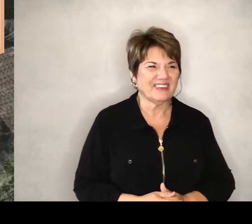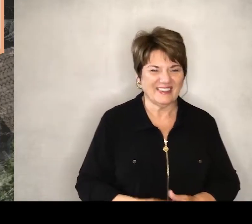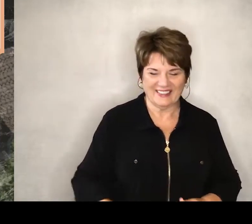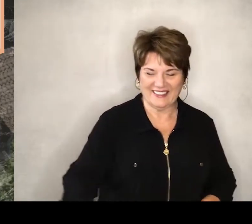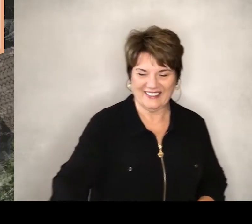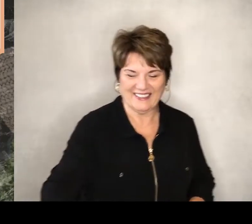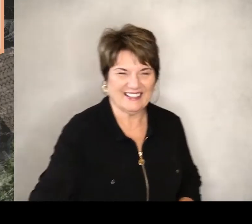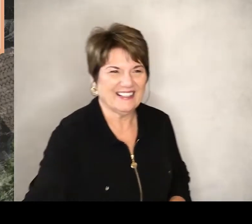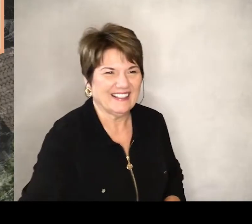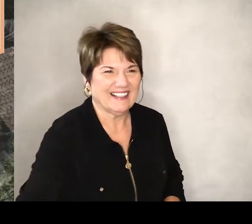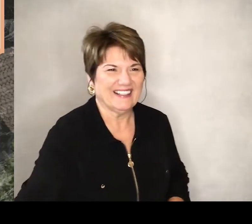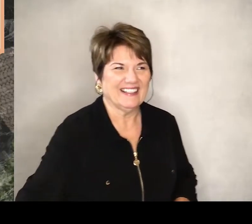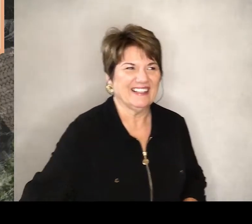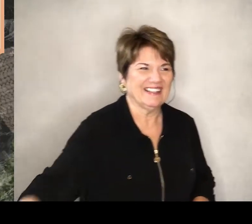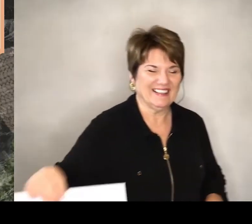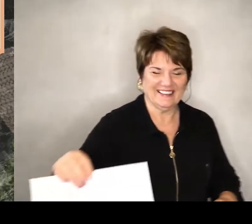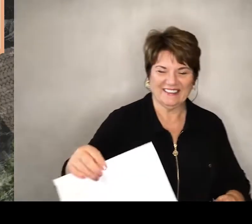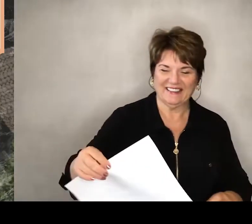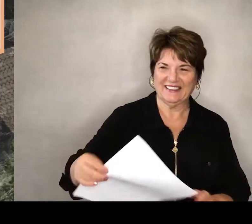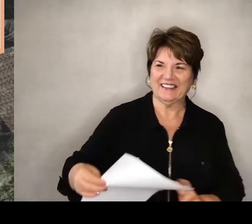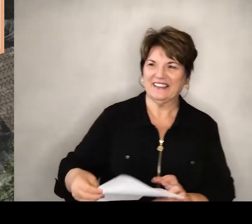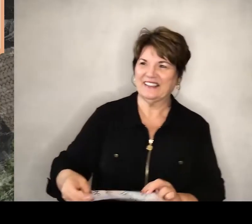No one's going to come talk, right?